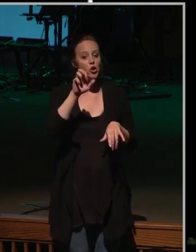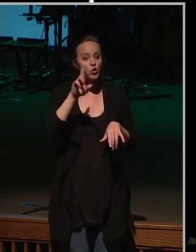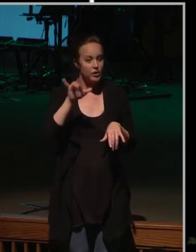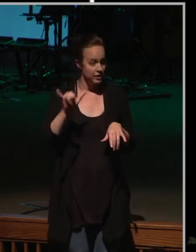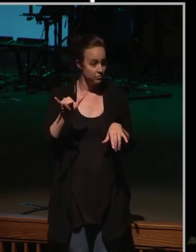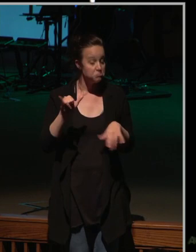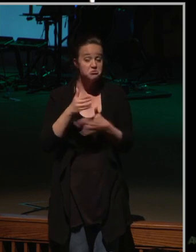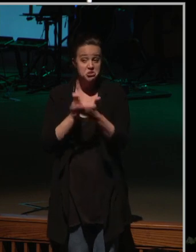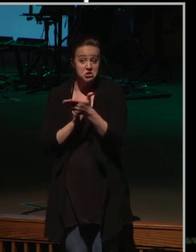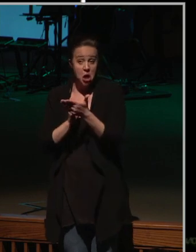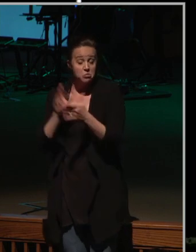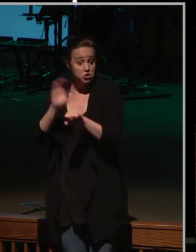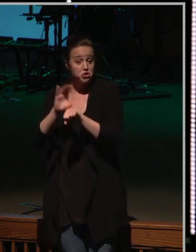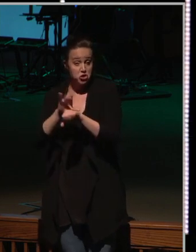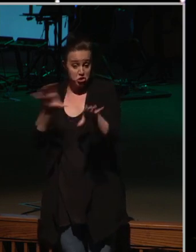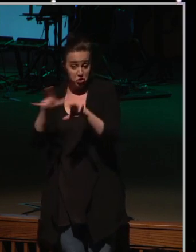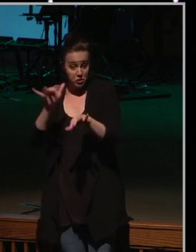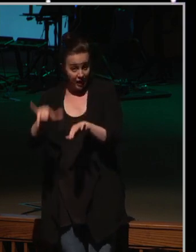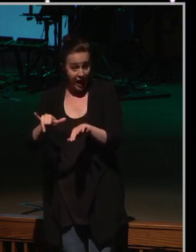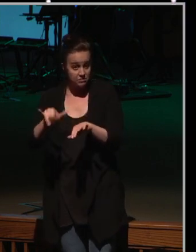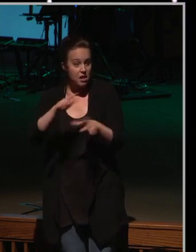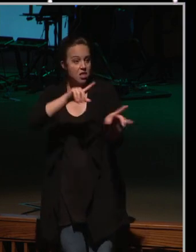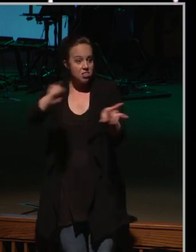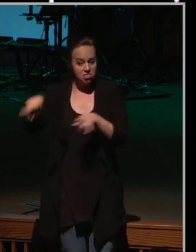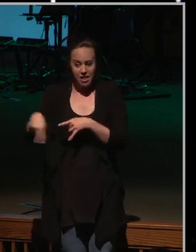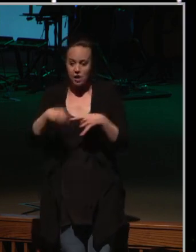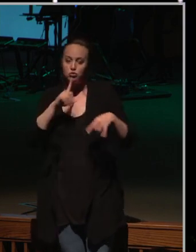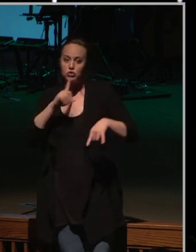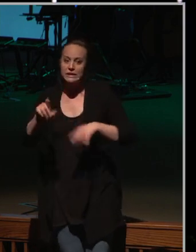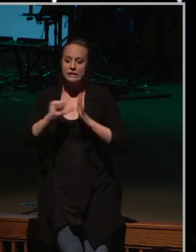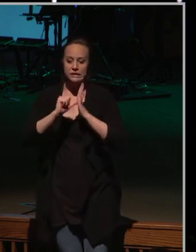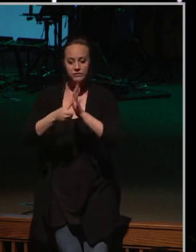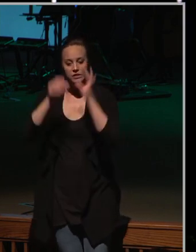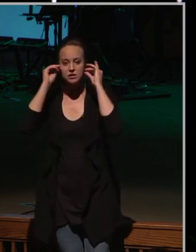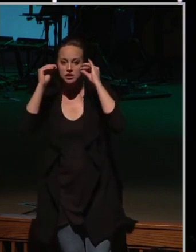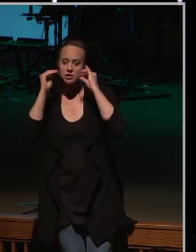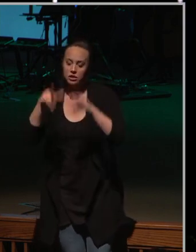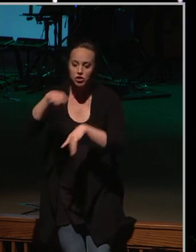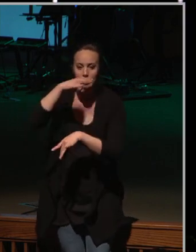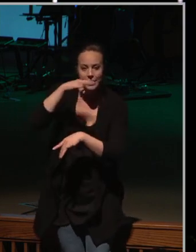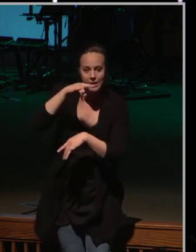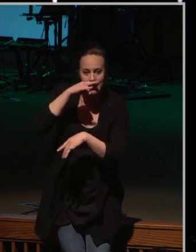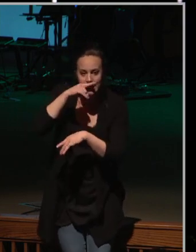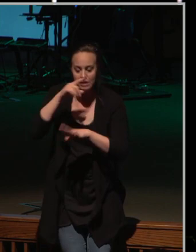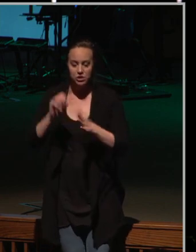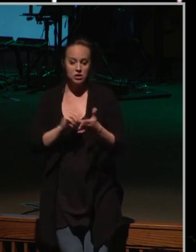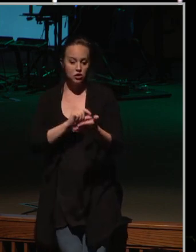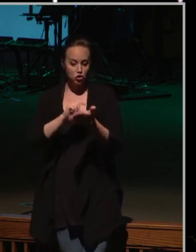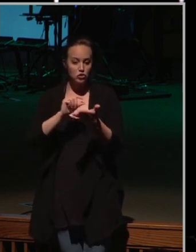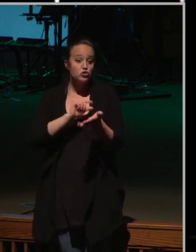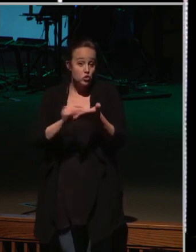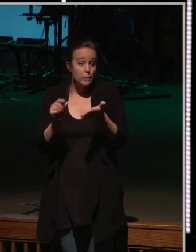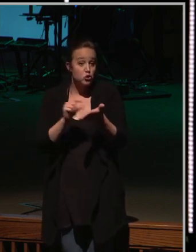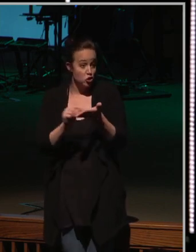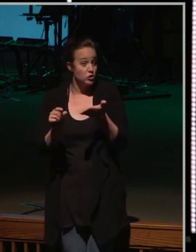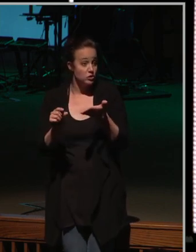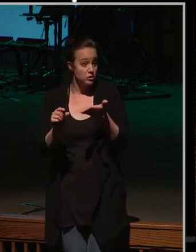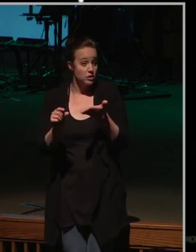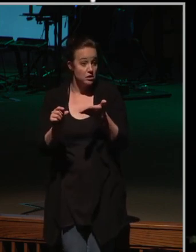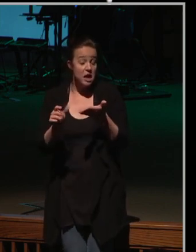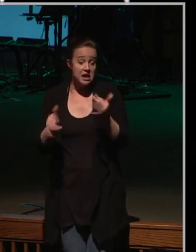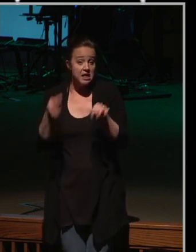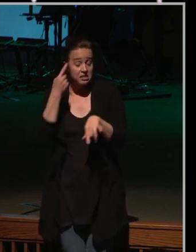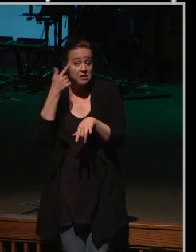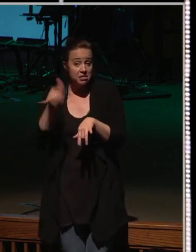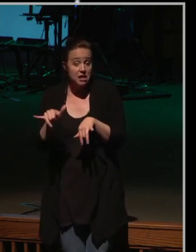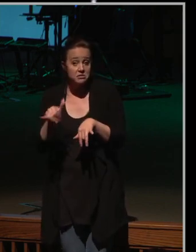about doctrine. You teach your kids about the grand story of narrative, the grand narrative of Scripture. And I think that's a really good idea,